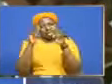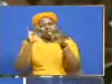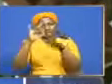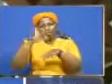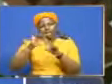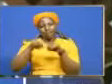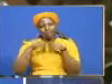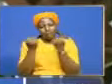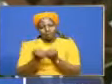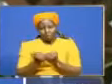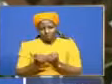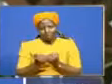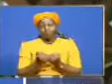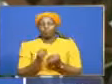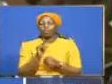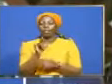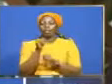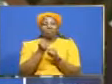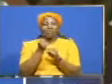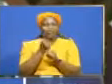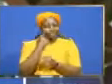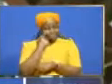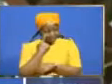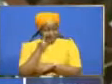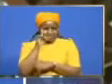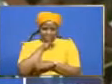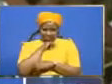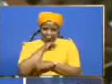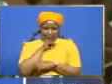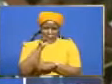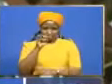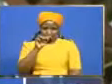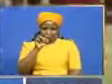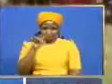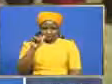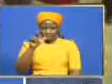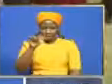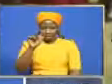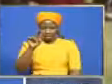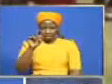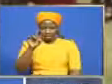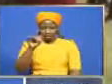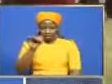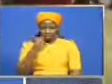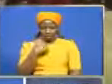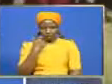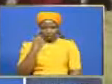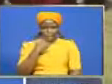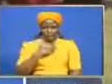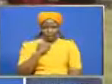society was actually seen by Zalendo and the...